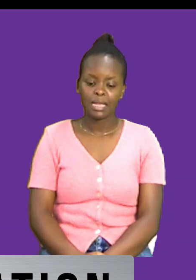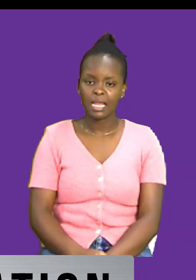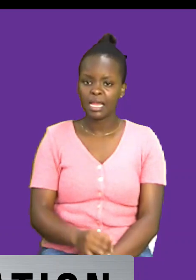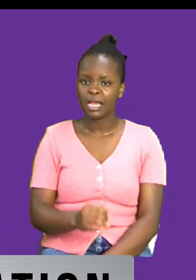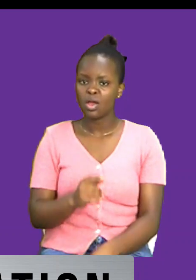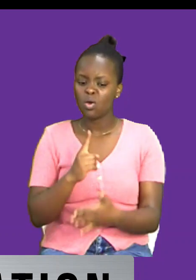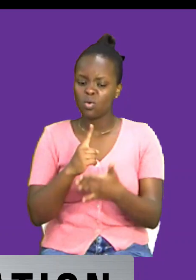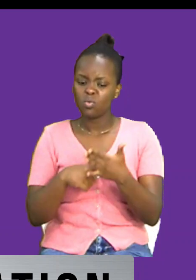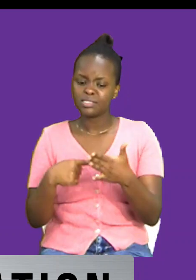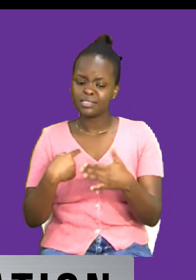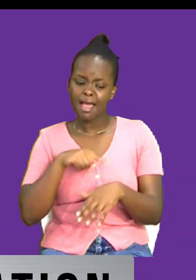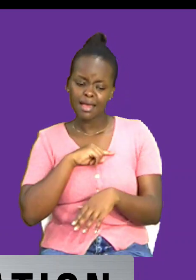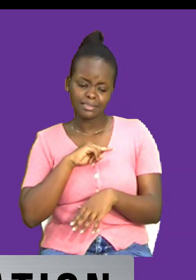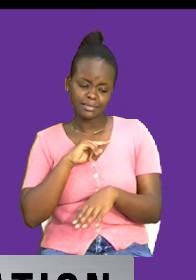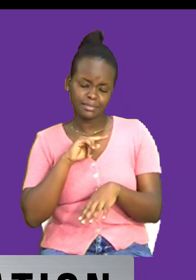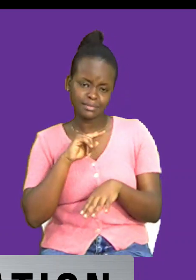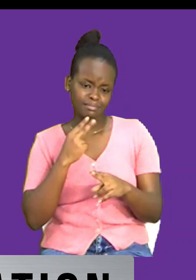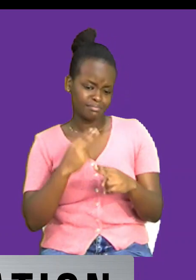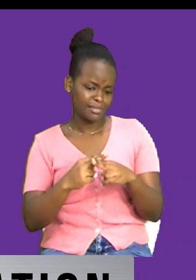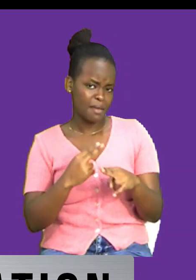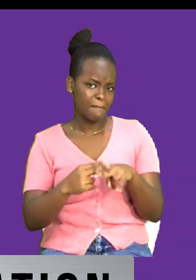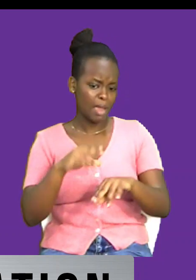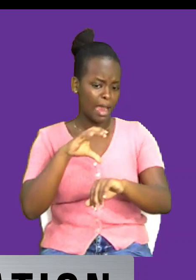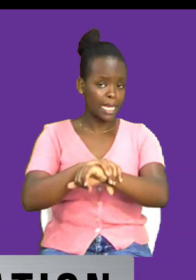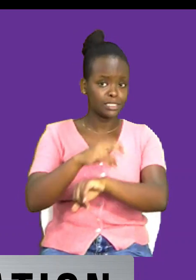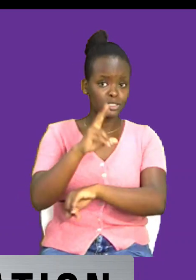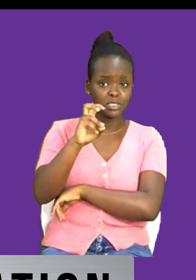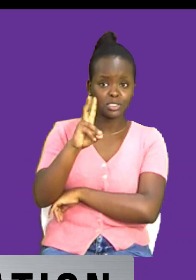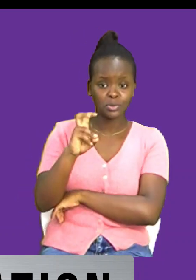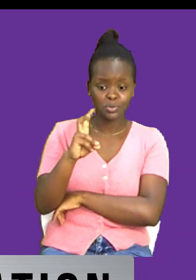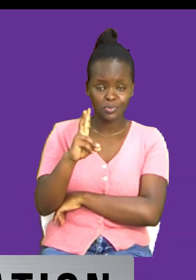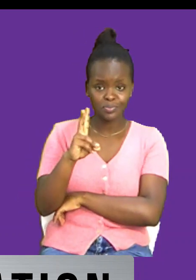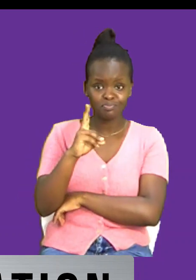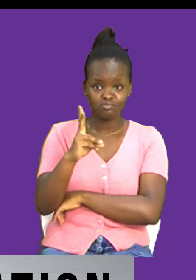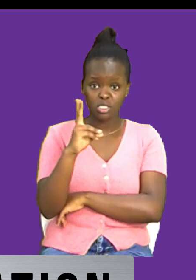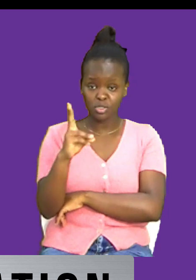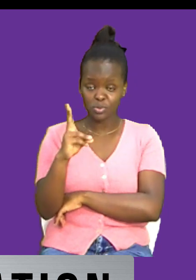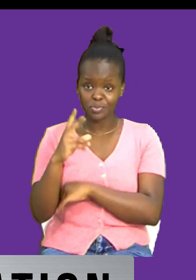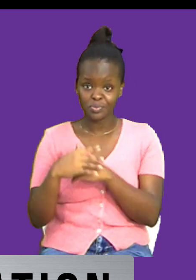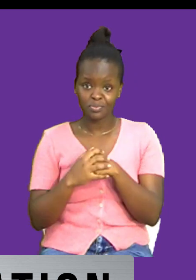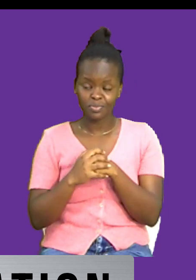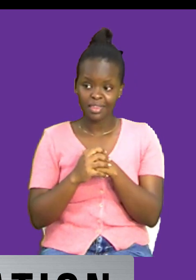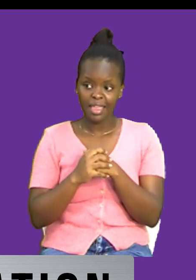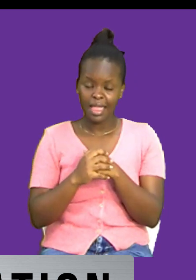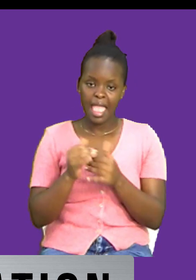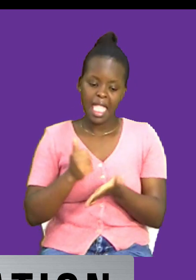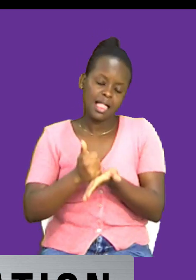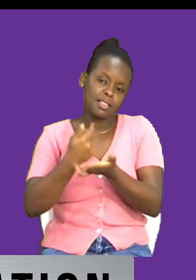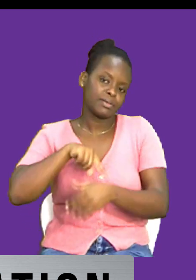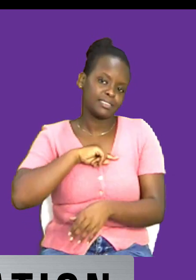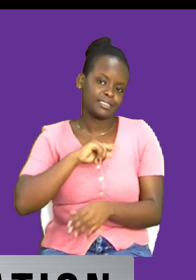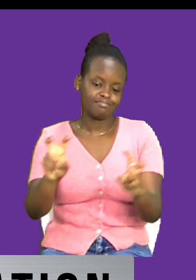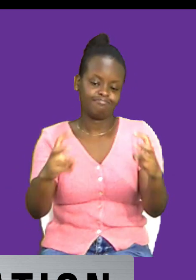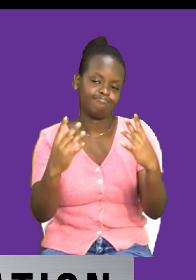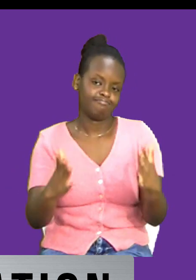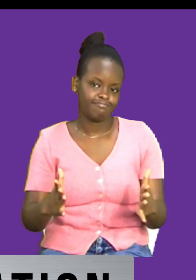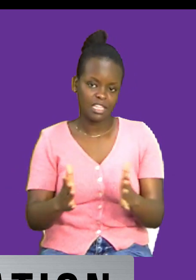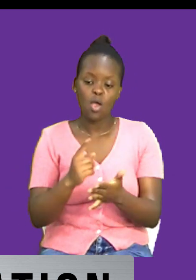it what we call catch-22 here? We are in such a situation. I think the viewers help us here. What do we